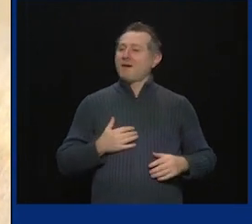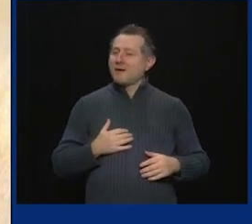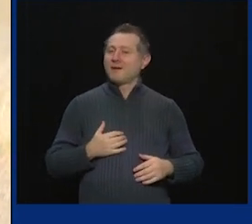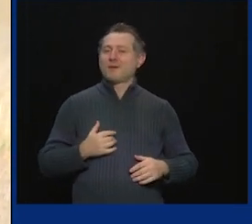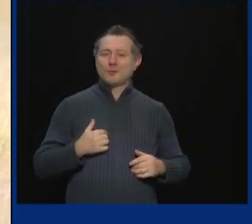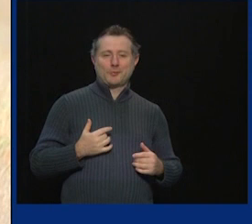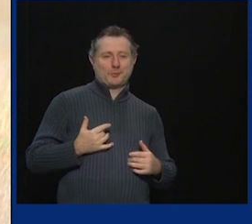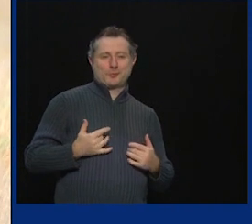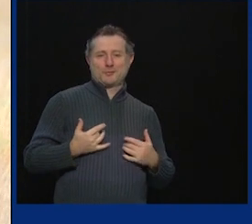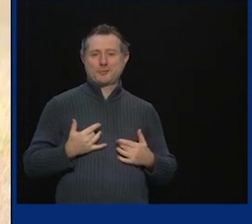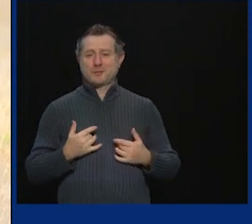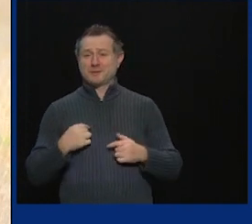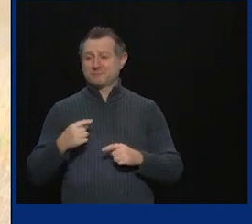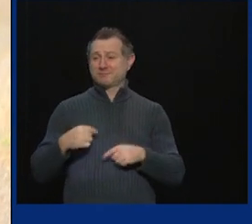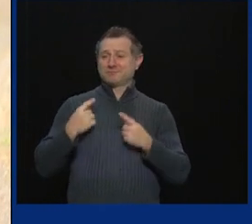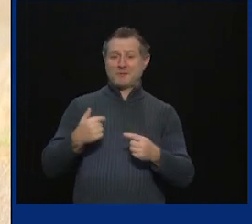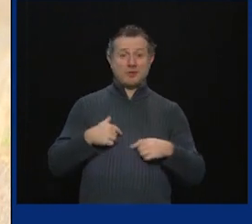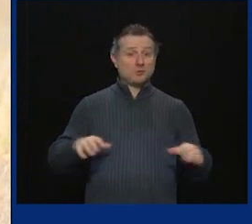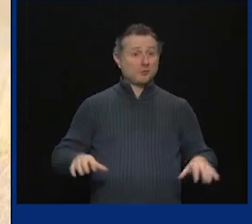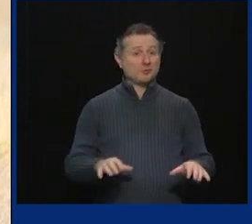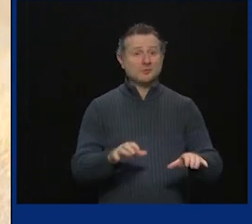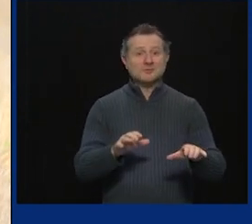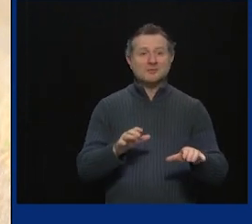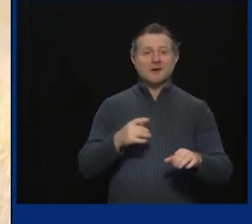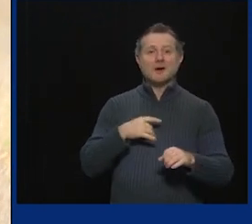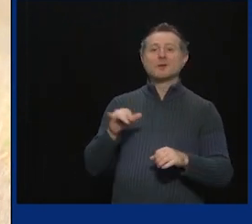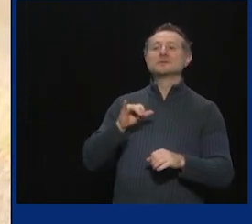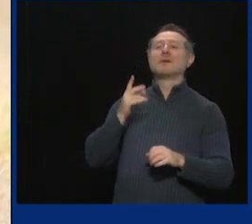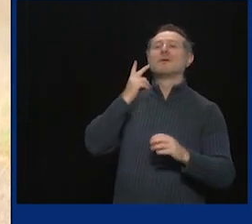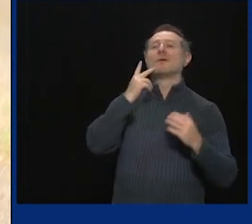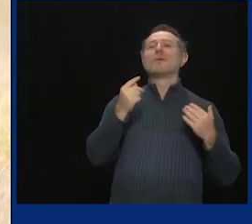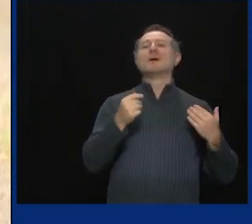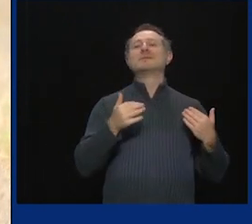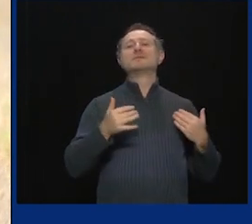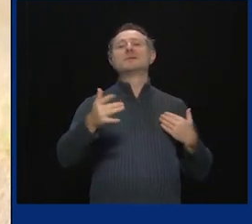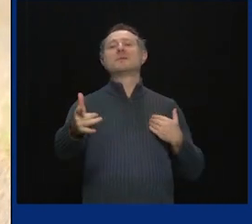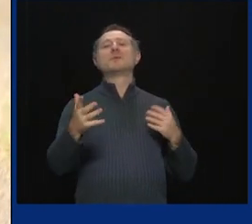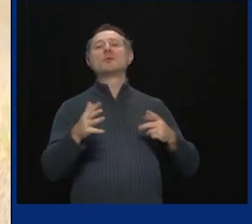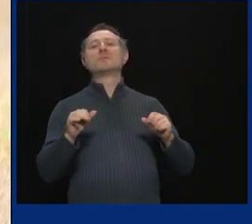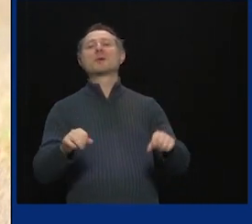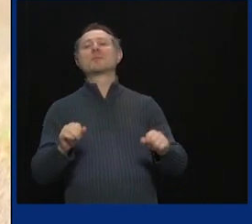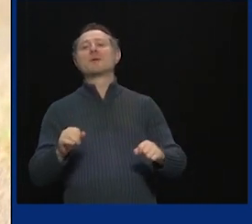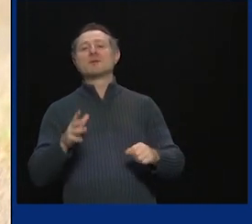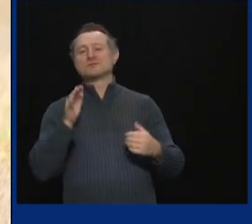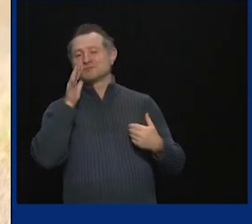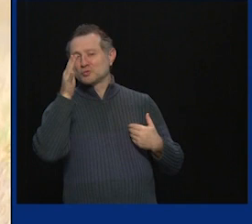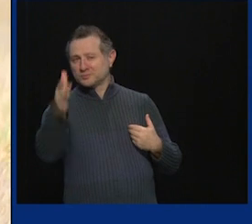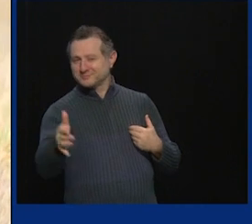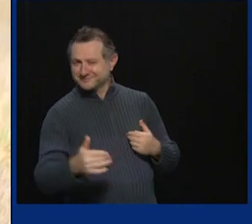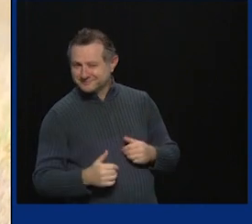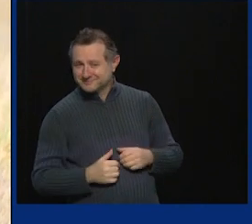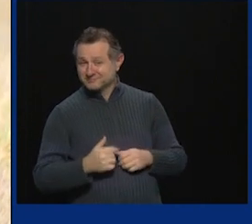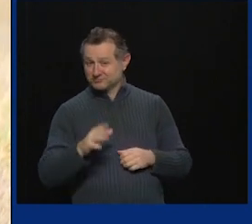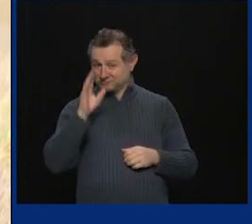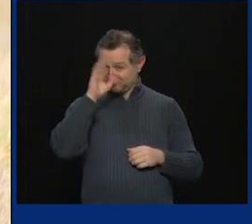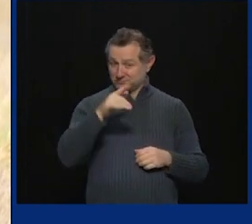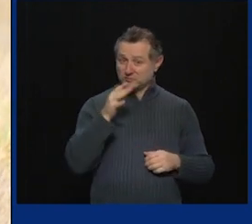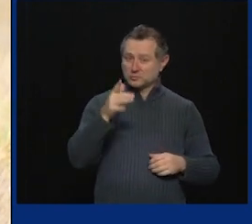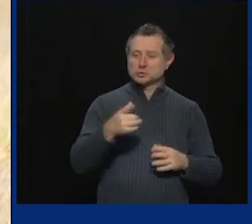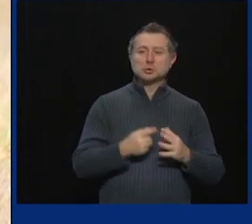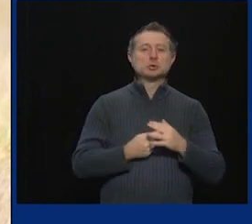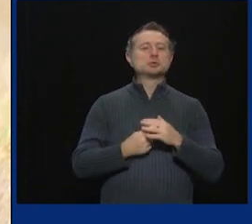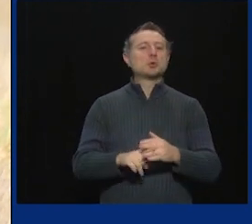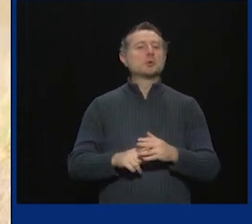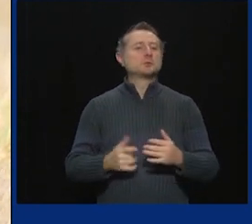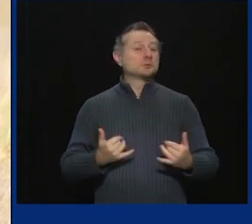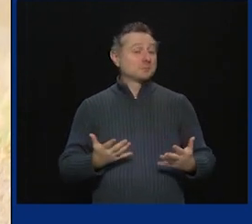done in the past, but the possibilities of the future. And ladies and gentlemen, the future is starting today. This project,